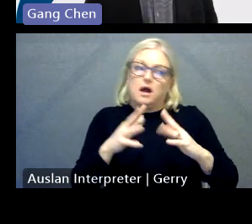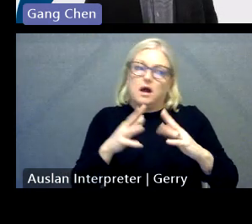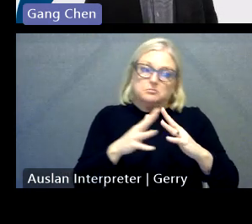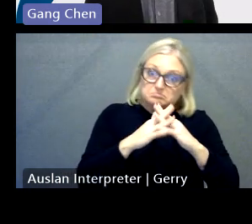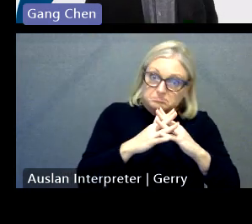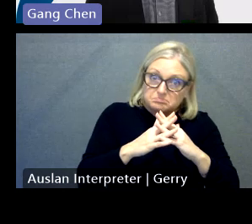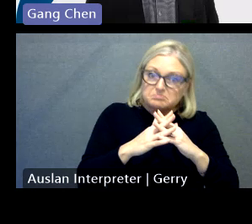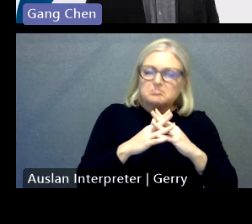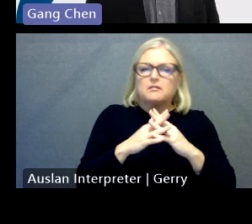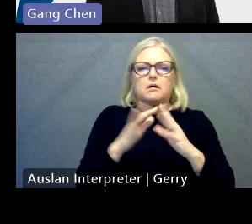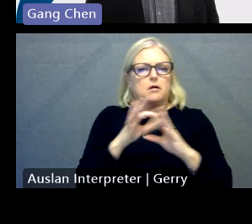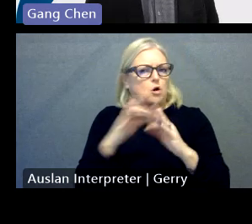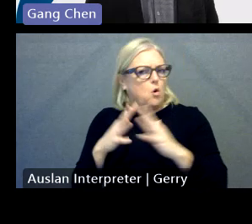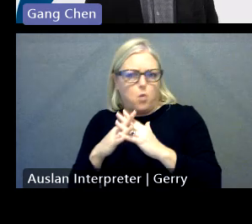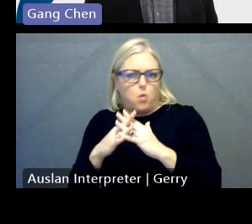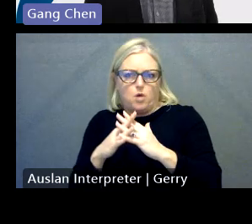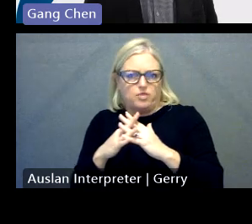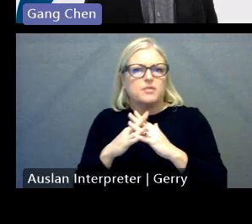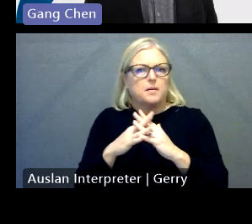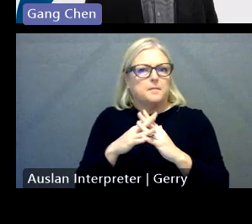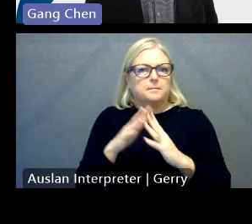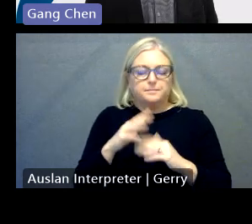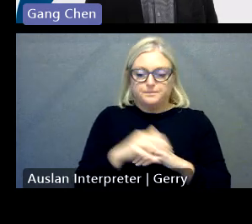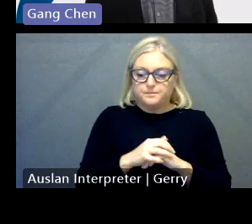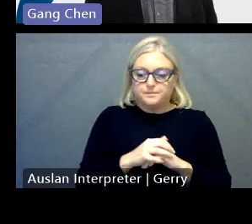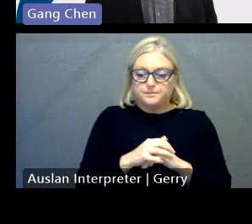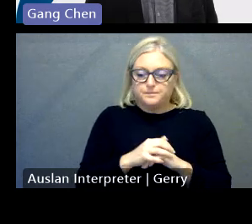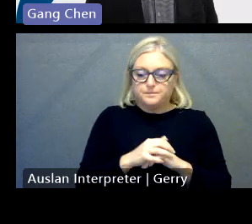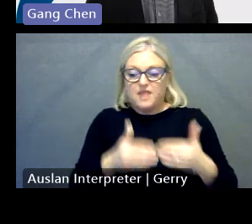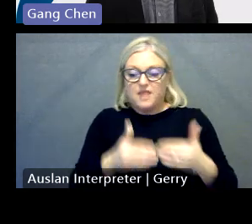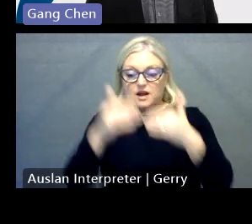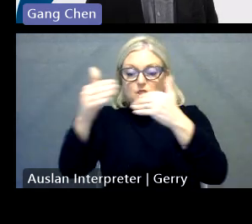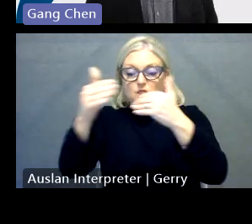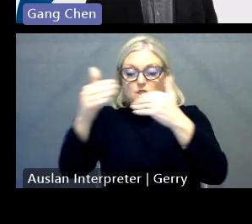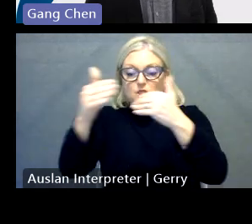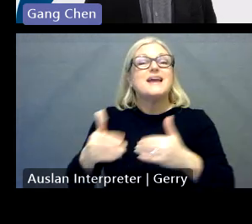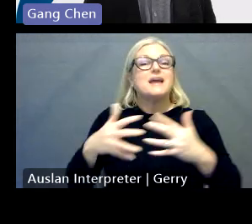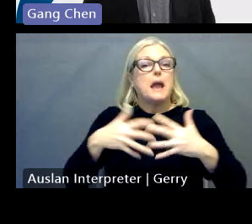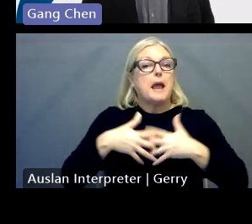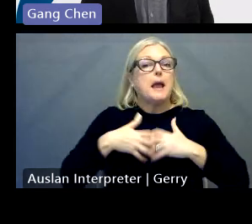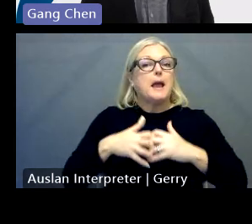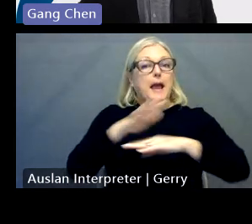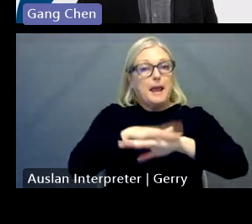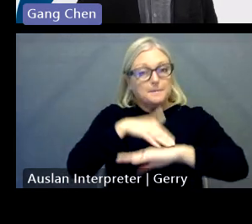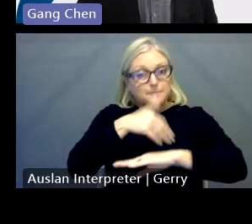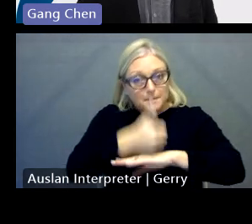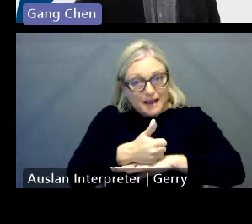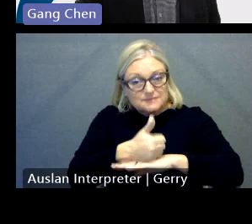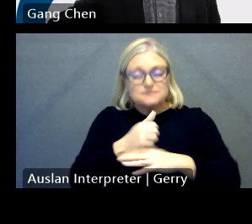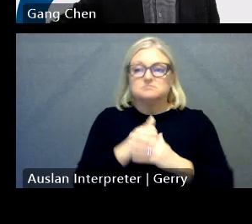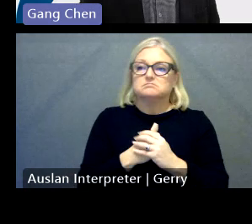stage three. We would love to see it launched and to be implemented, testing, as well as to refinement.